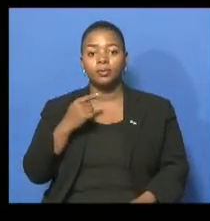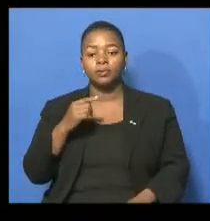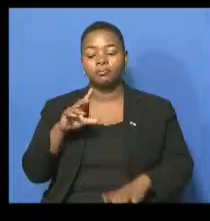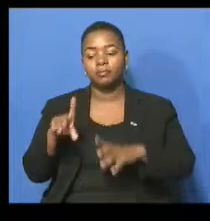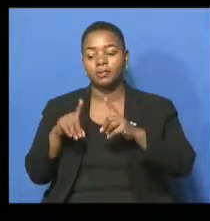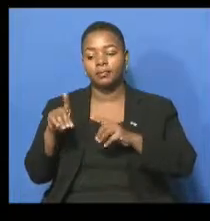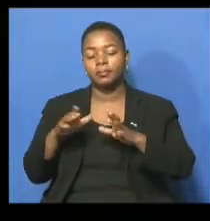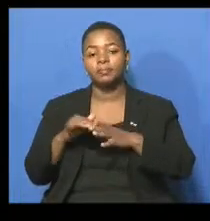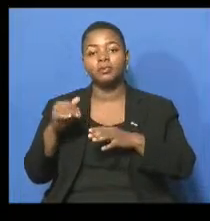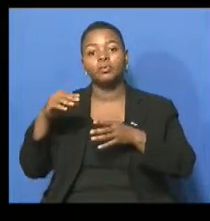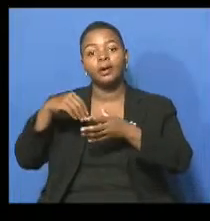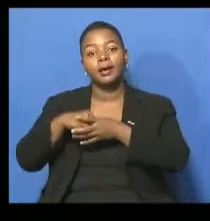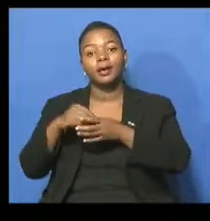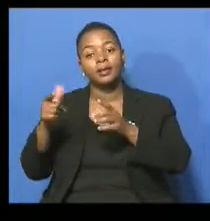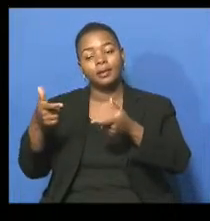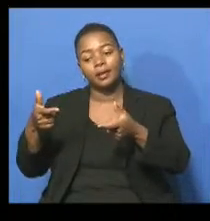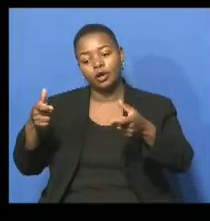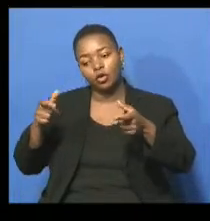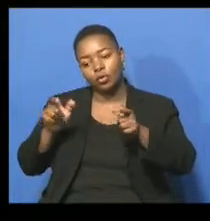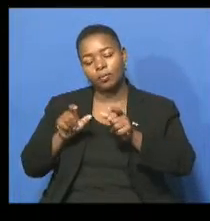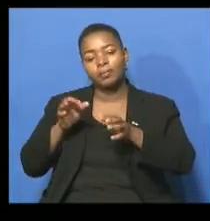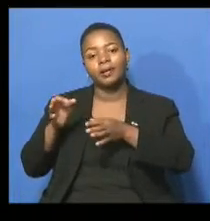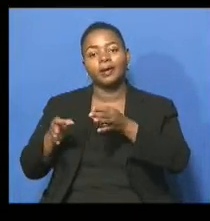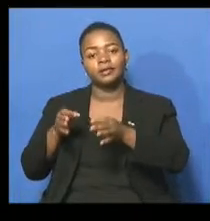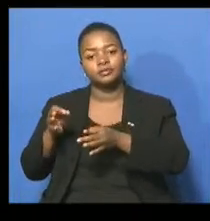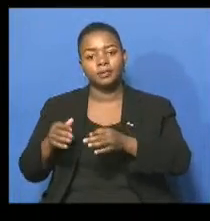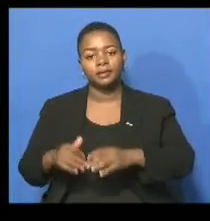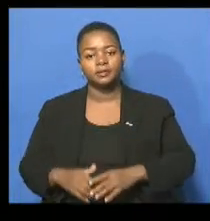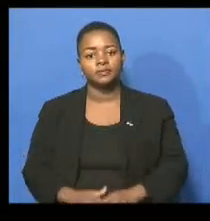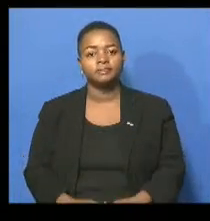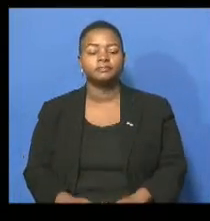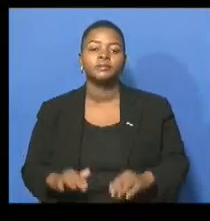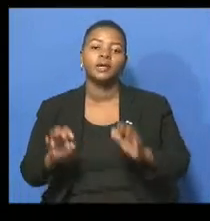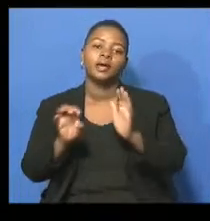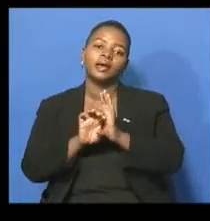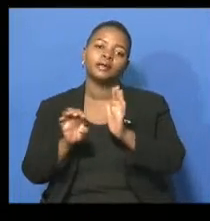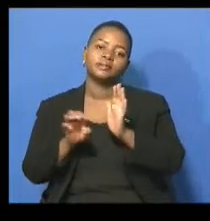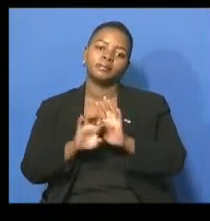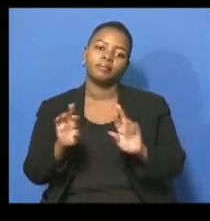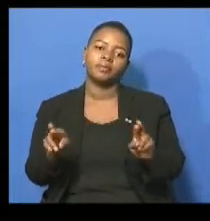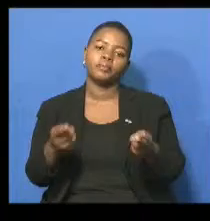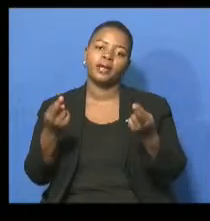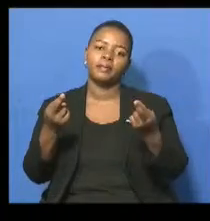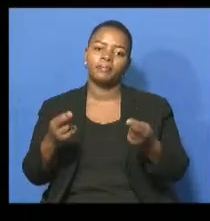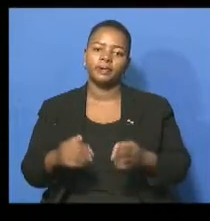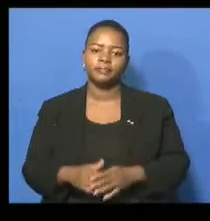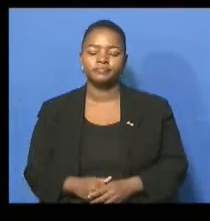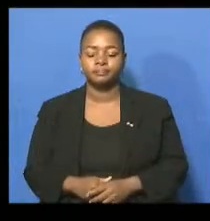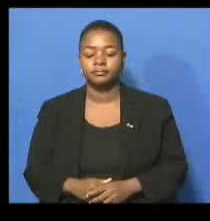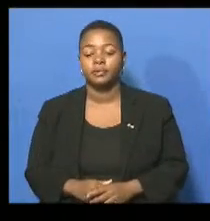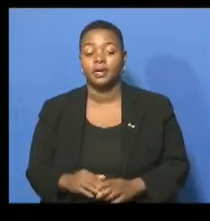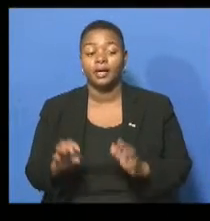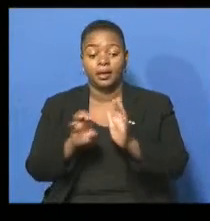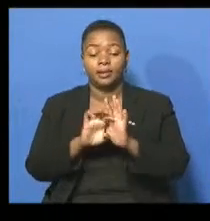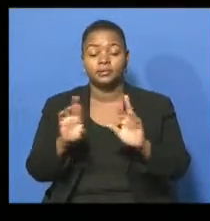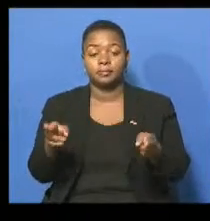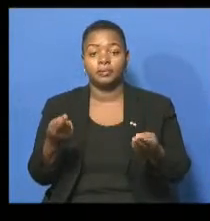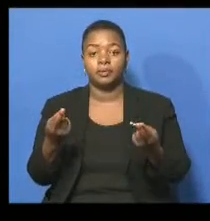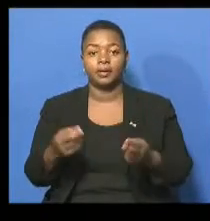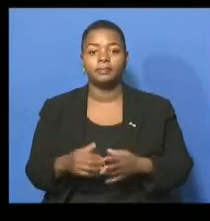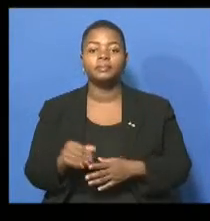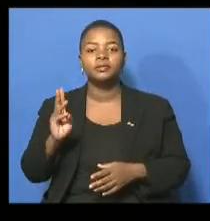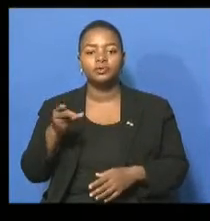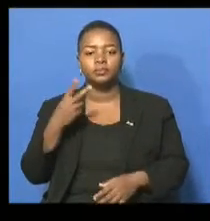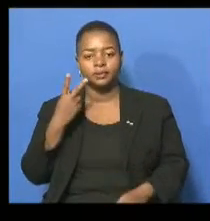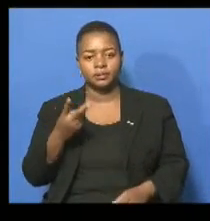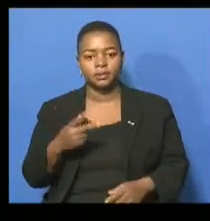to the group bracket that I've just mentioned. For example, if you take rape, for example, you will